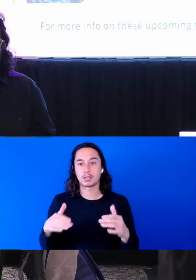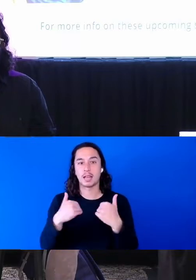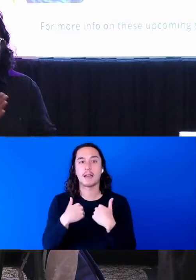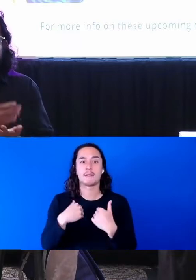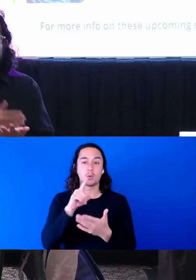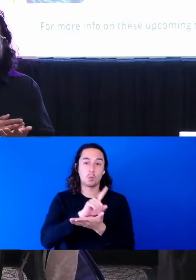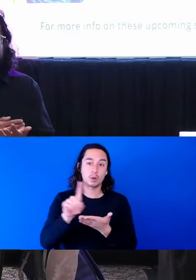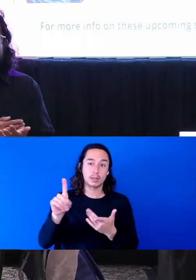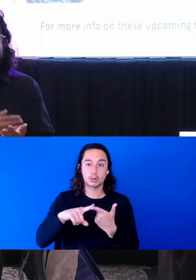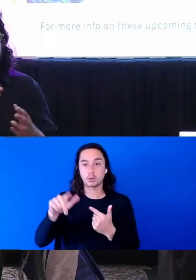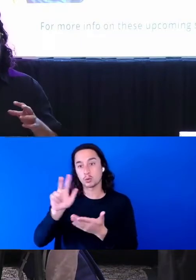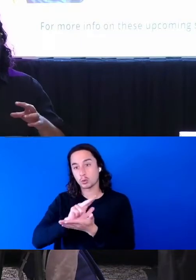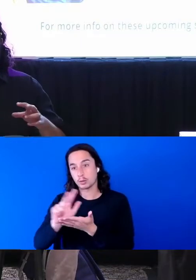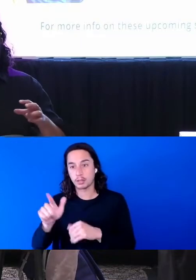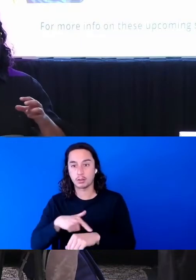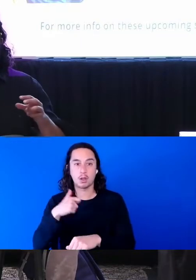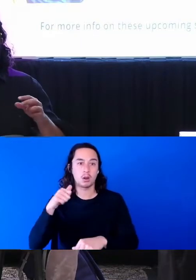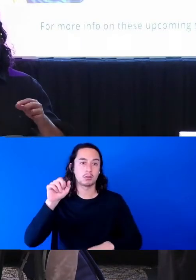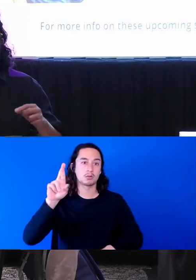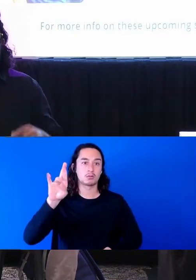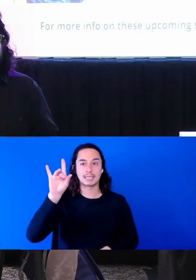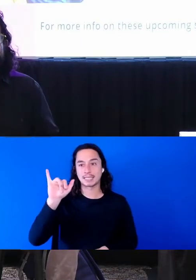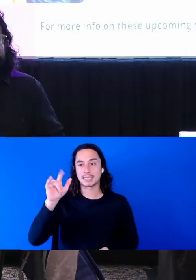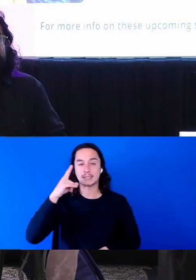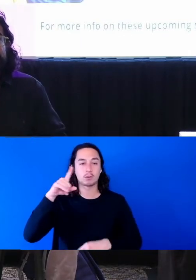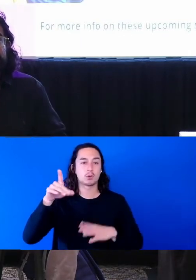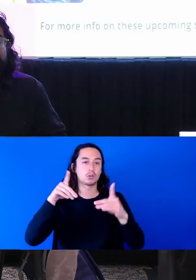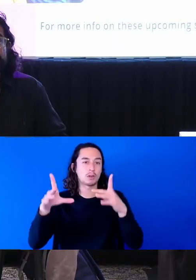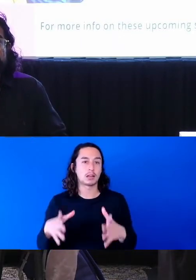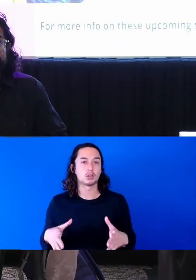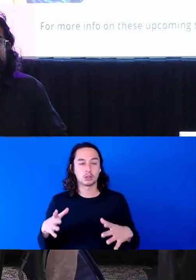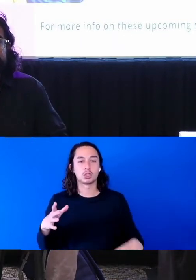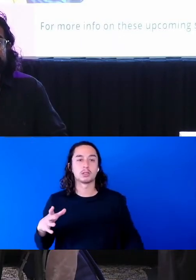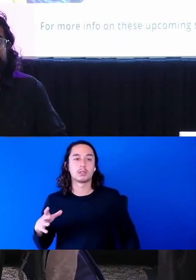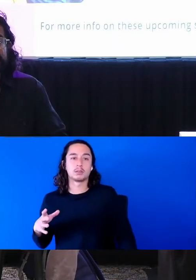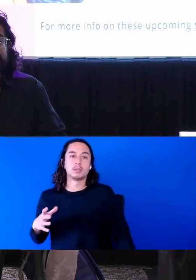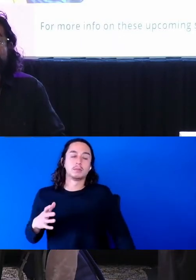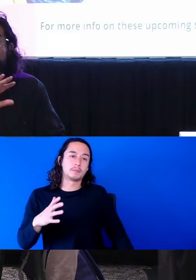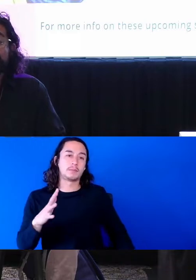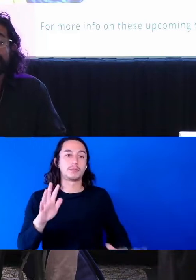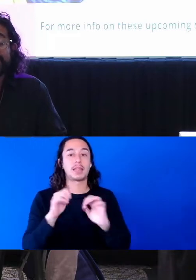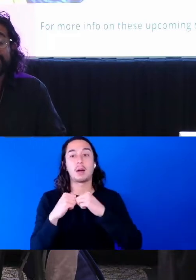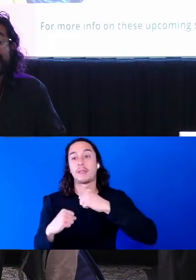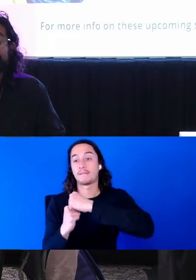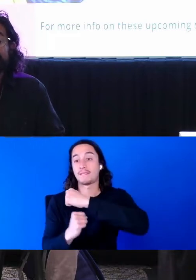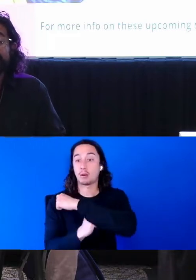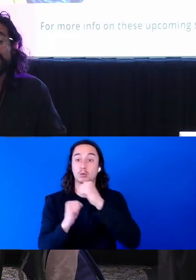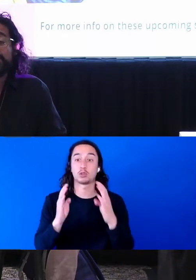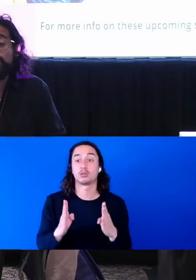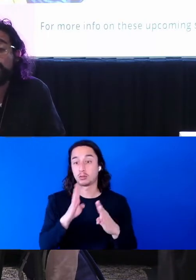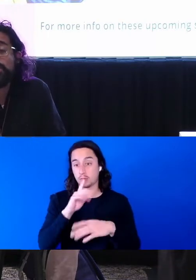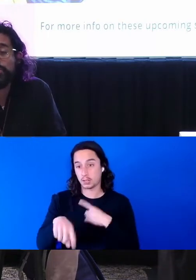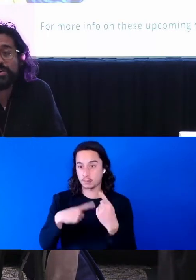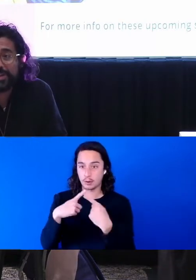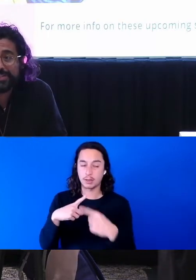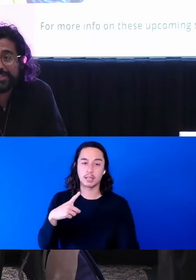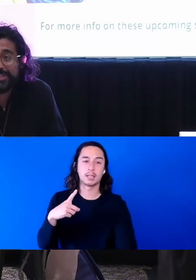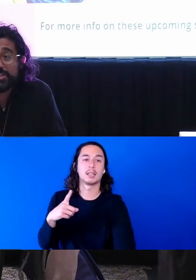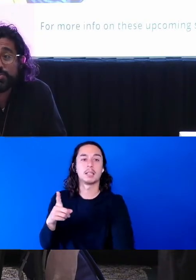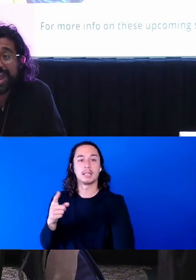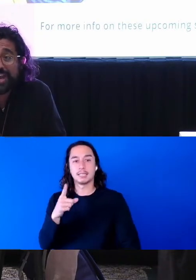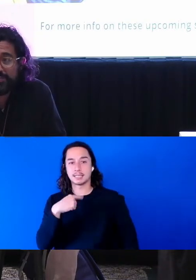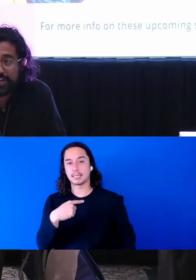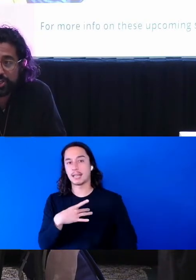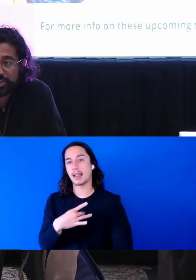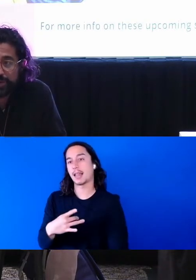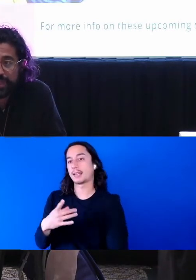residencies for directors. And the way the founder talks about it, he he's like, I'm really, like, I like to limit it to 1 week